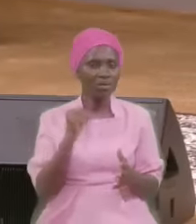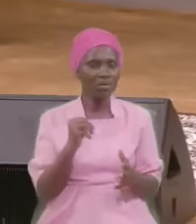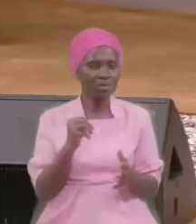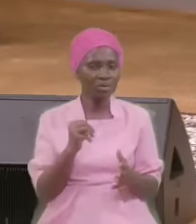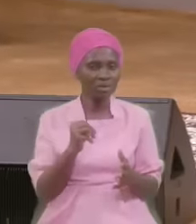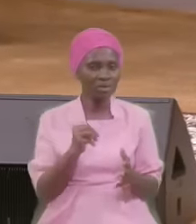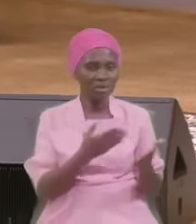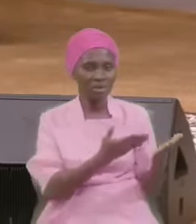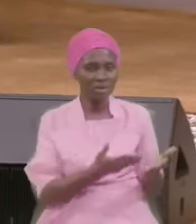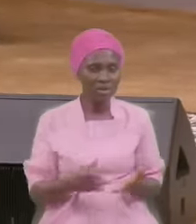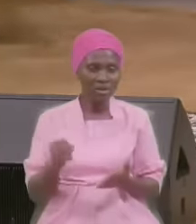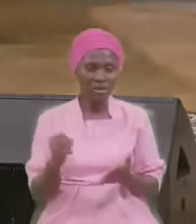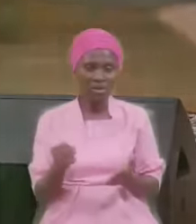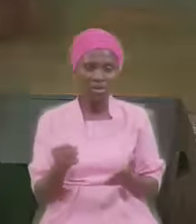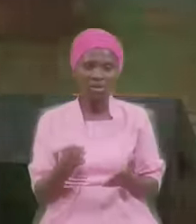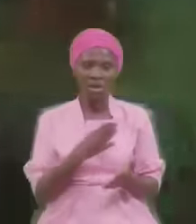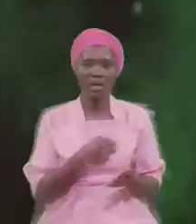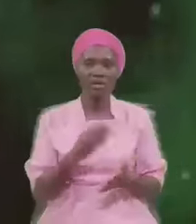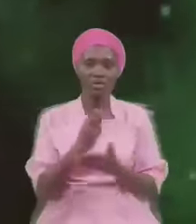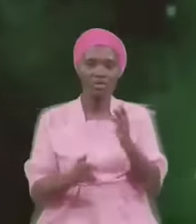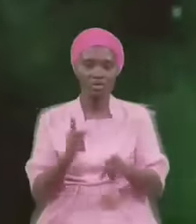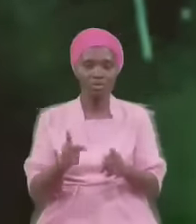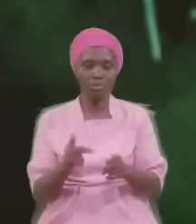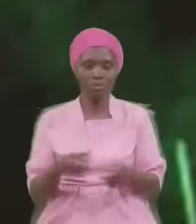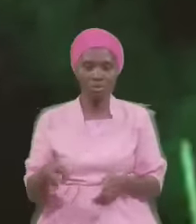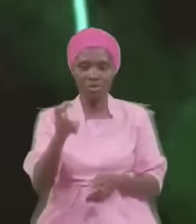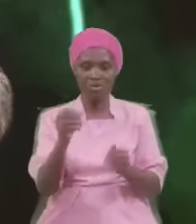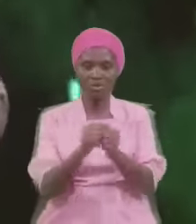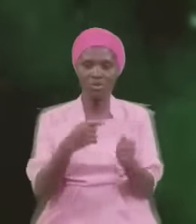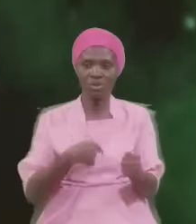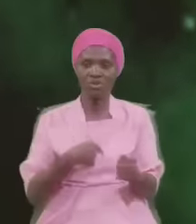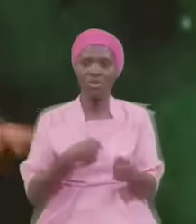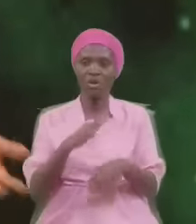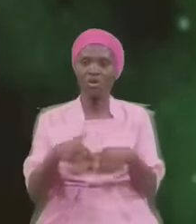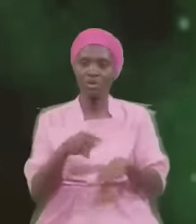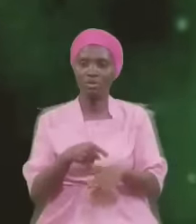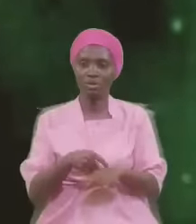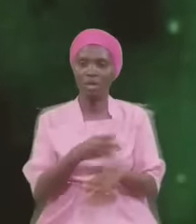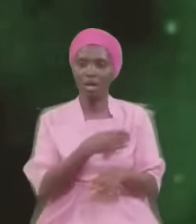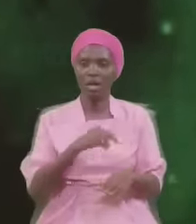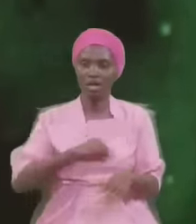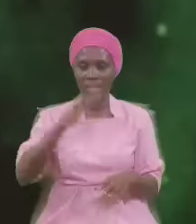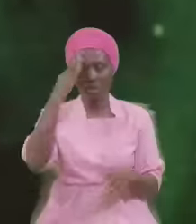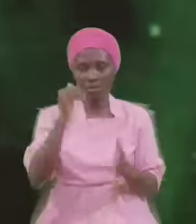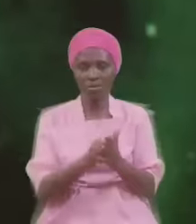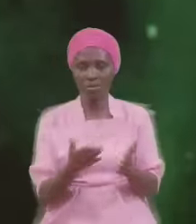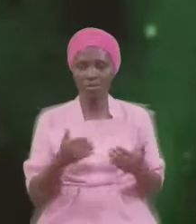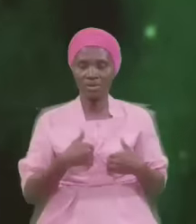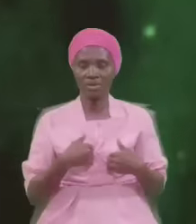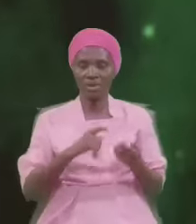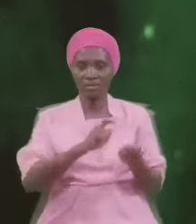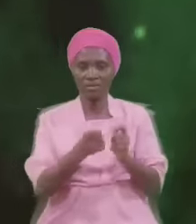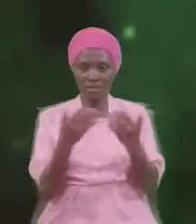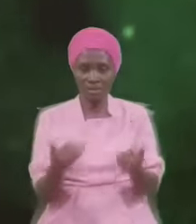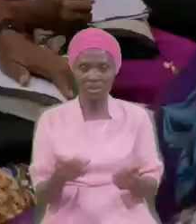didn't have, you know, people traveling with me all the time. Now I do. Things have changed now for the better. Things will change for the